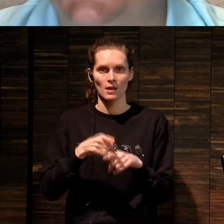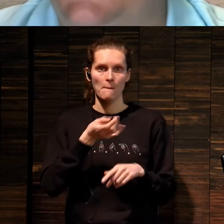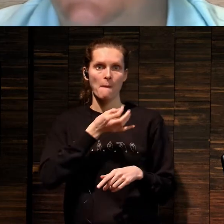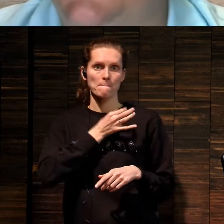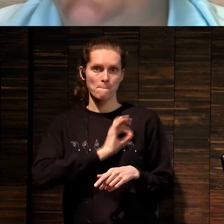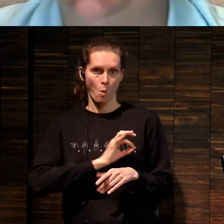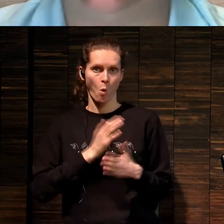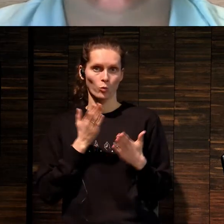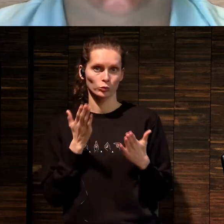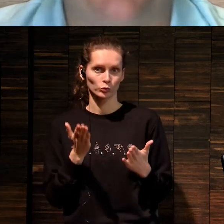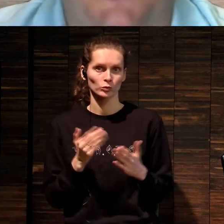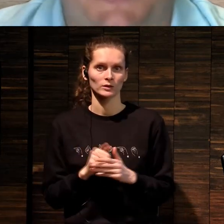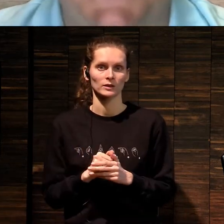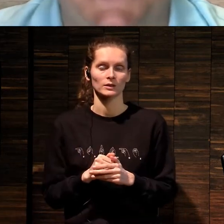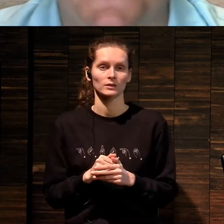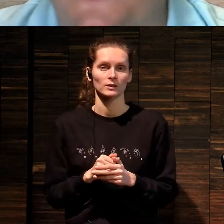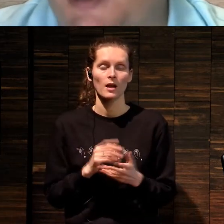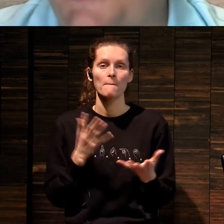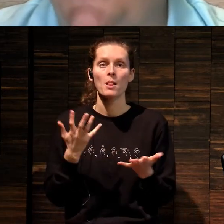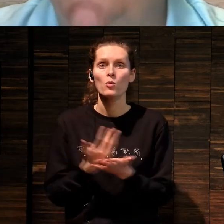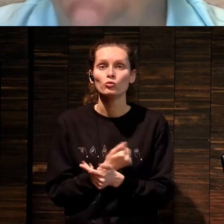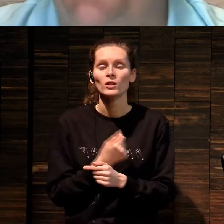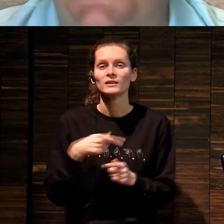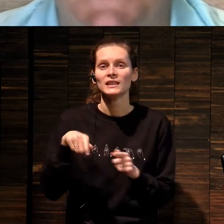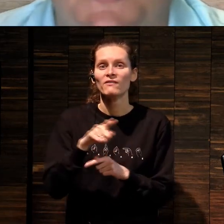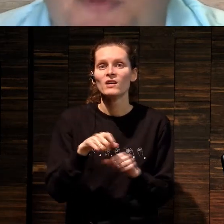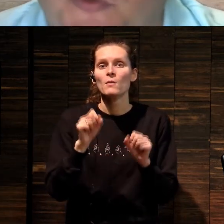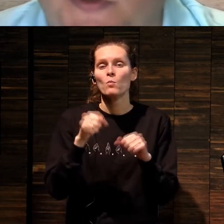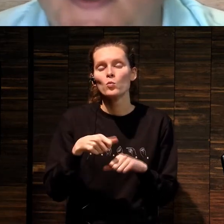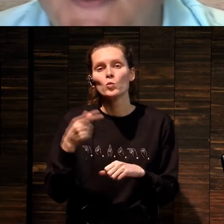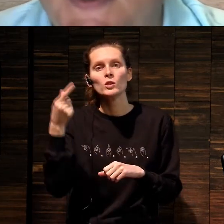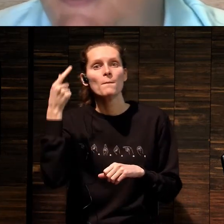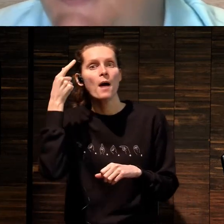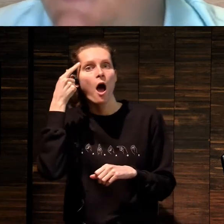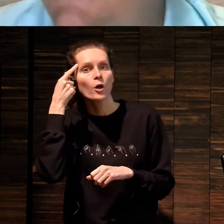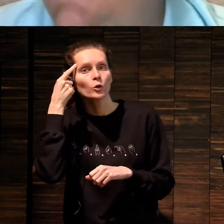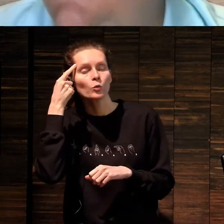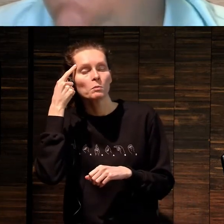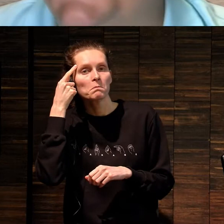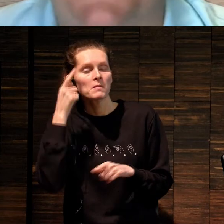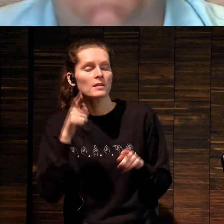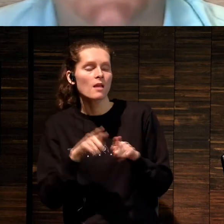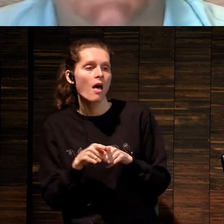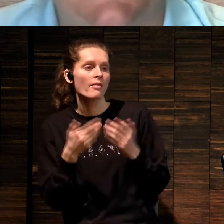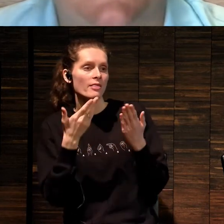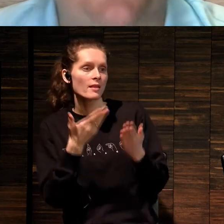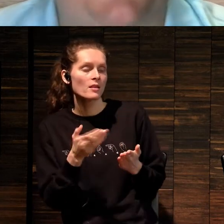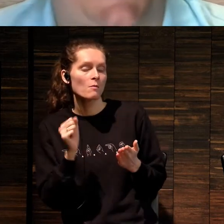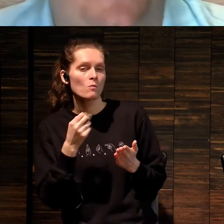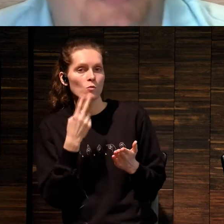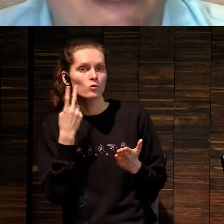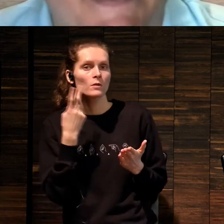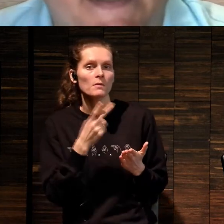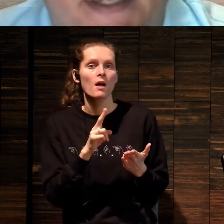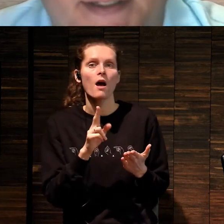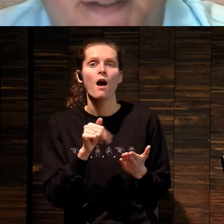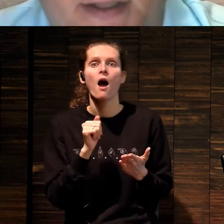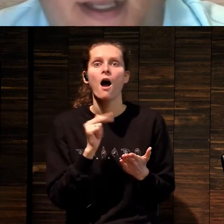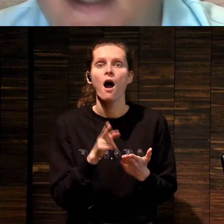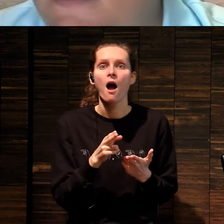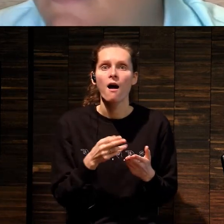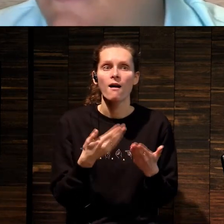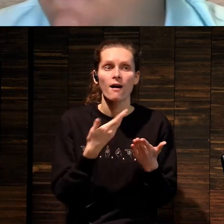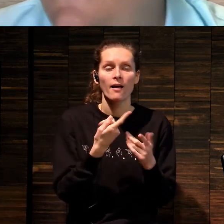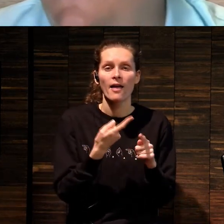site. So that's why your marketing teams will come in and make these approvals, just because they want to add a business sense to